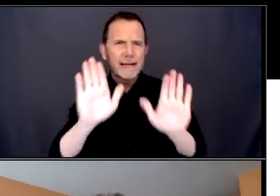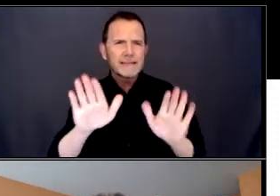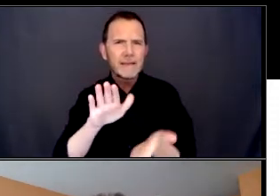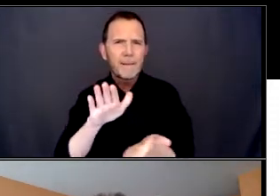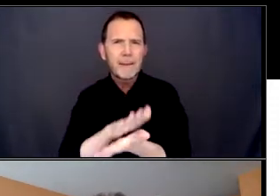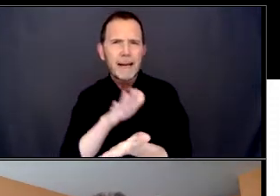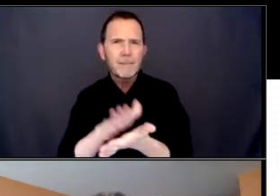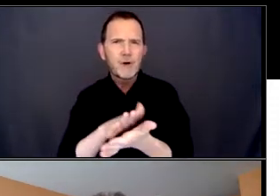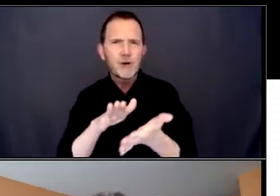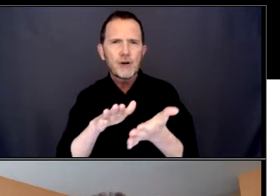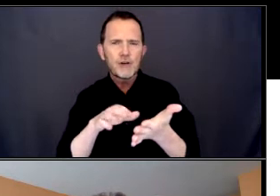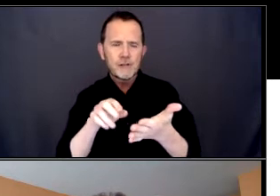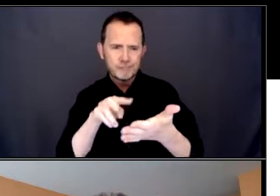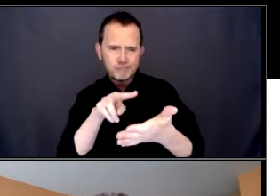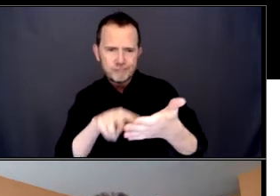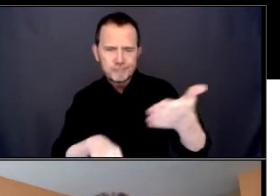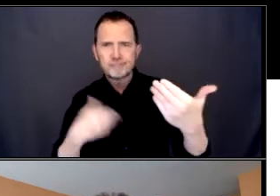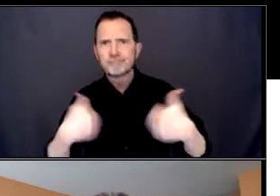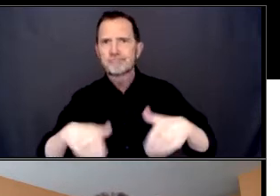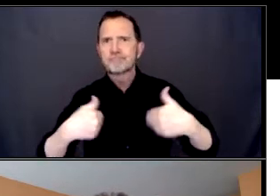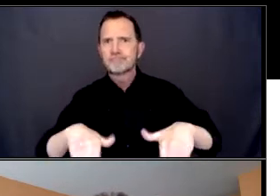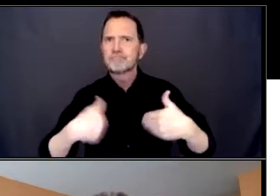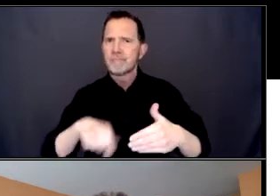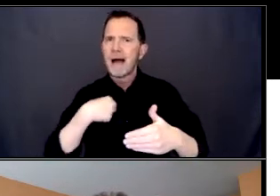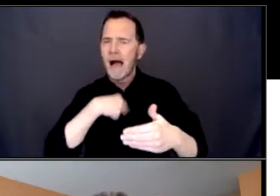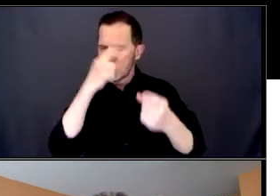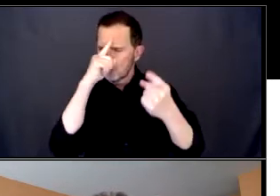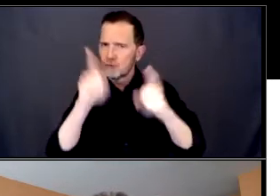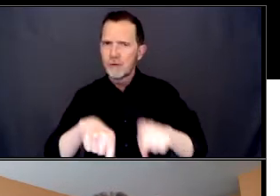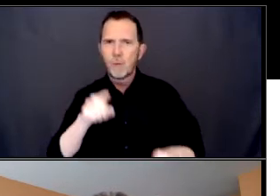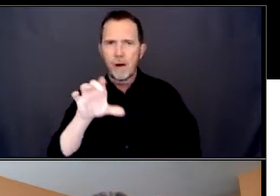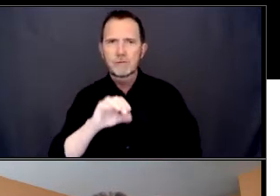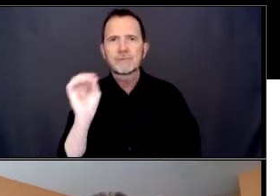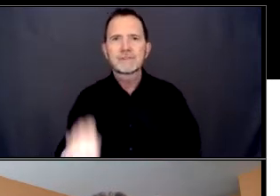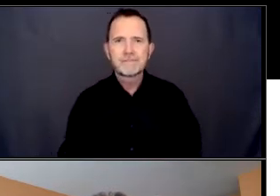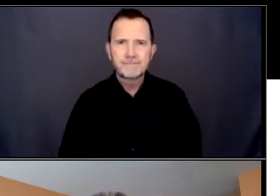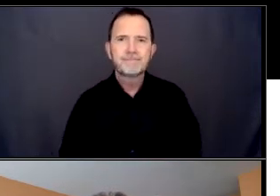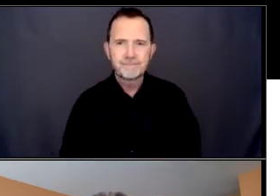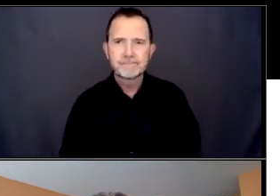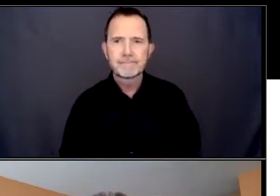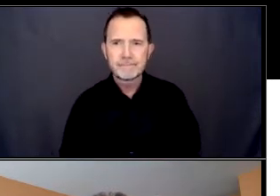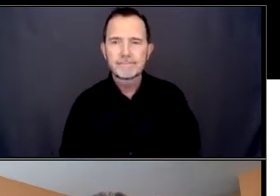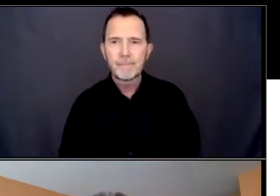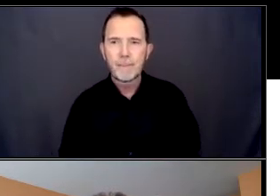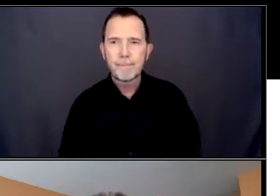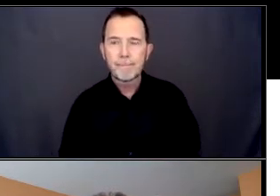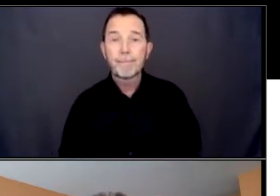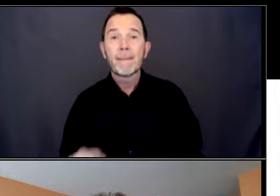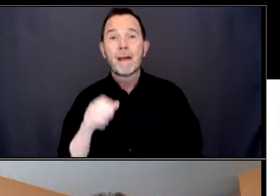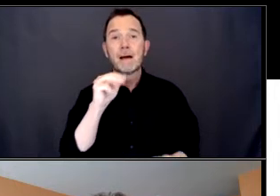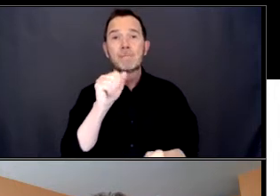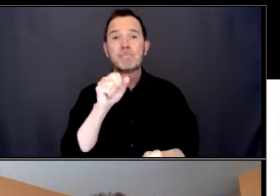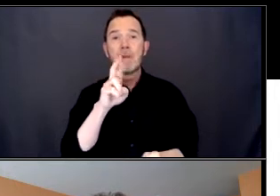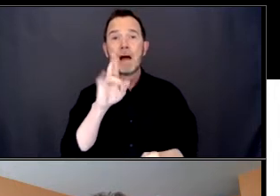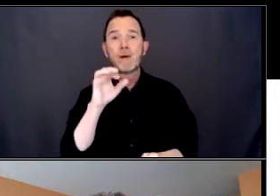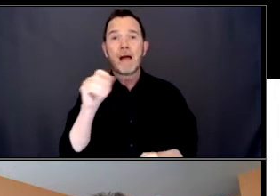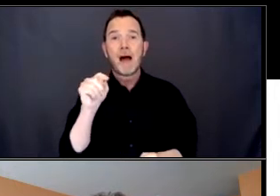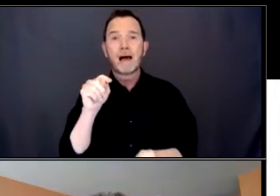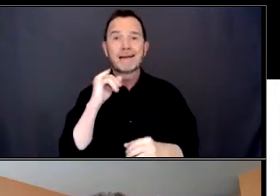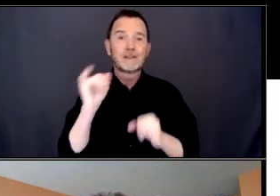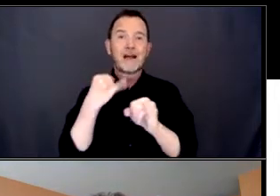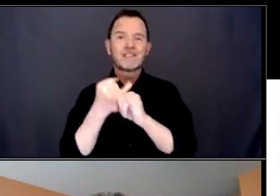I really agree with the insights that are in there. Some of the things that we're very, very excited about at Marriott International, and some of the things